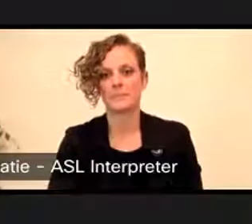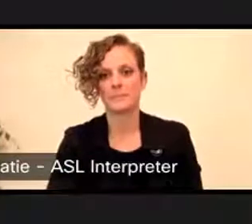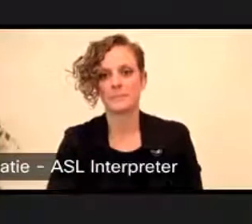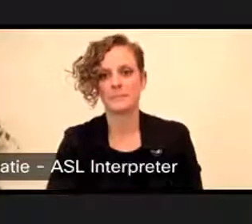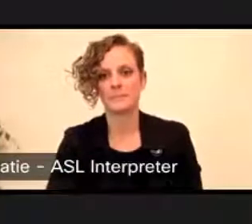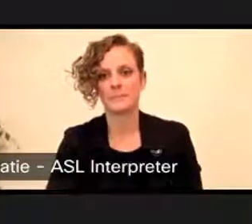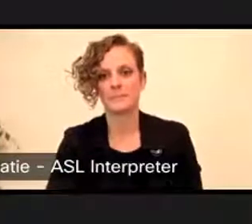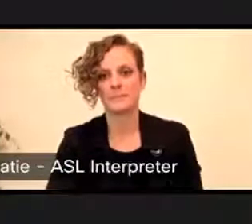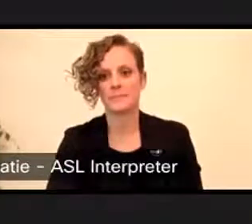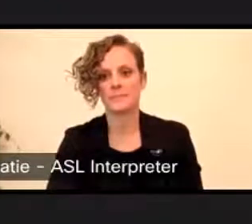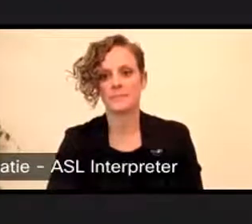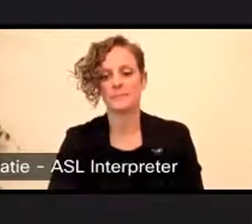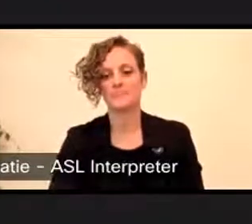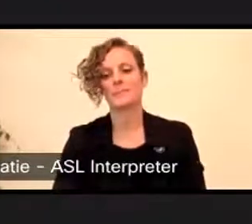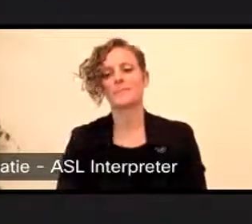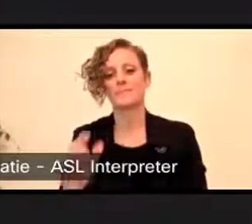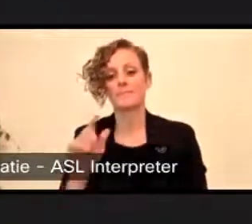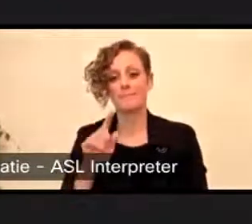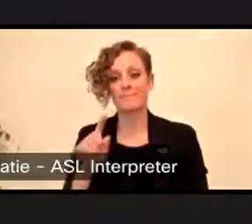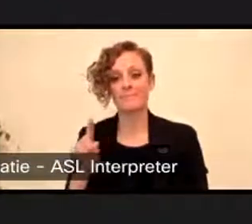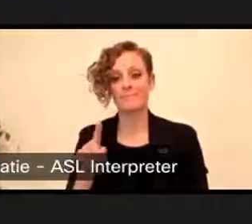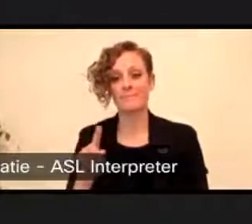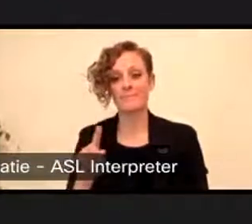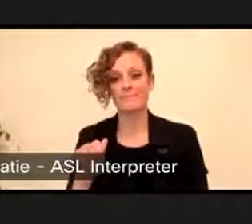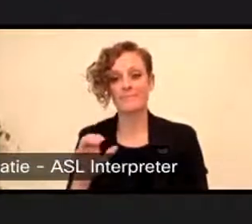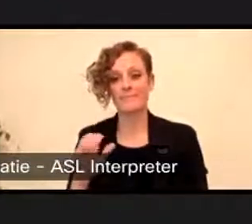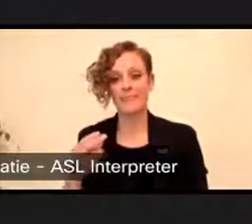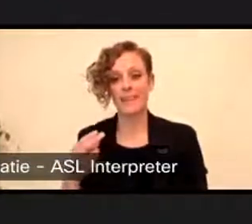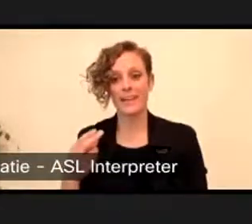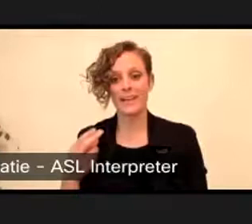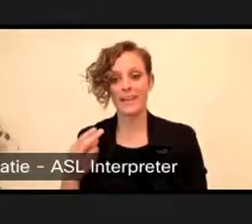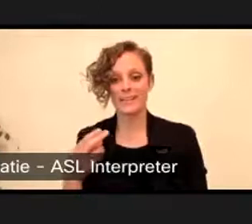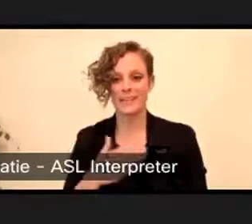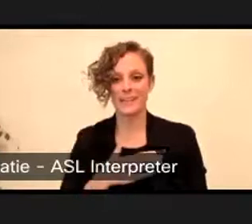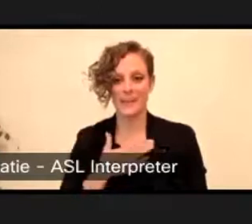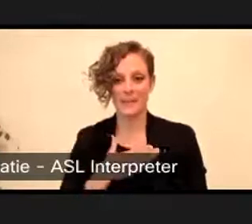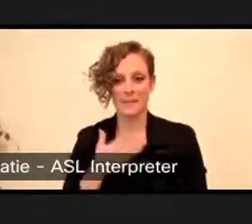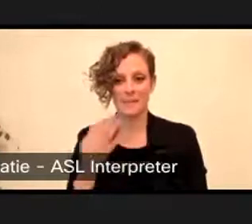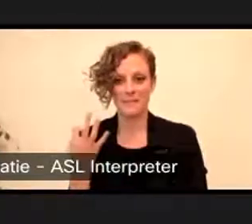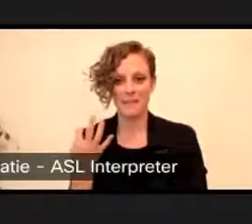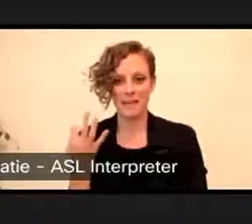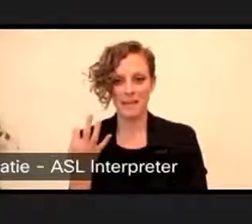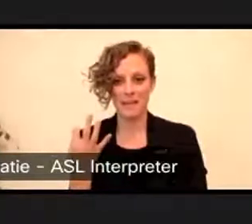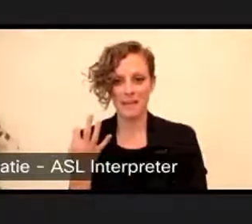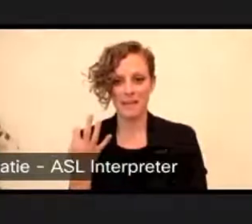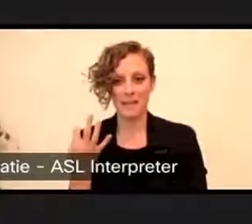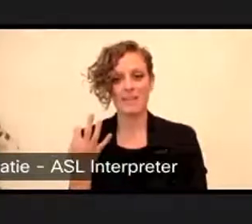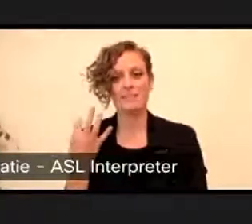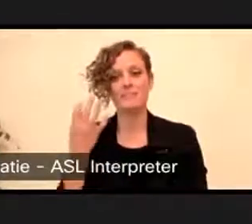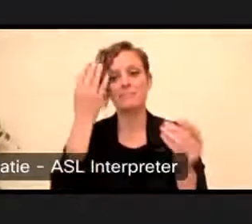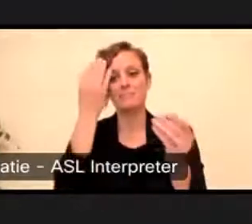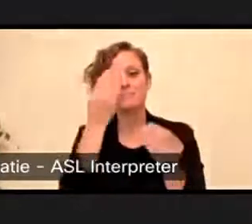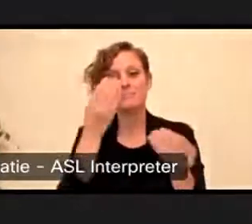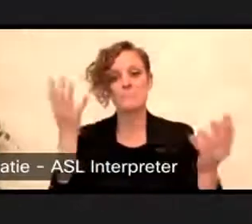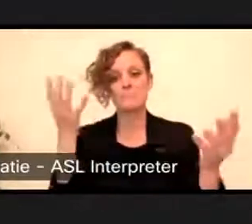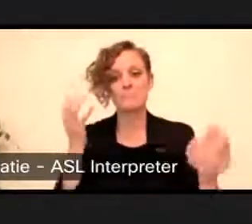And happy Friday, Zach. Good morning, Zach. John's executive assistant. Mr. John Decker is on a well-deserved vacation today, so he will not be